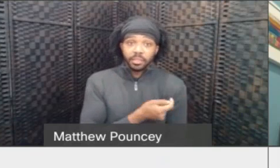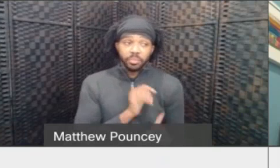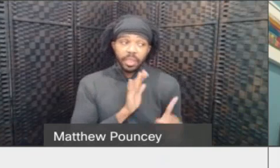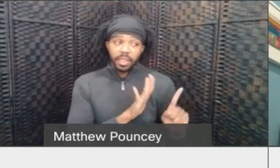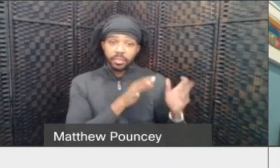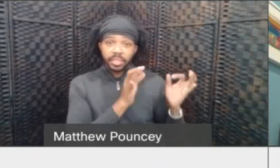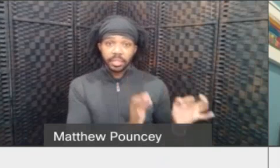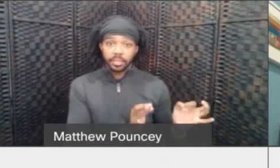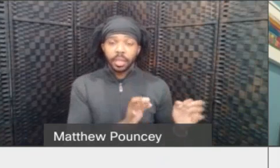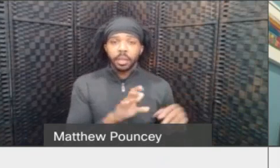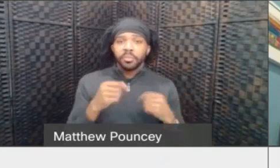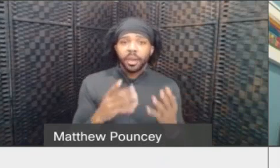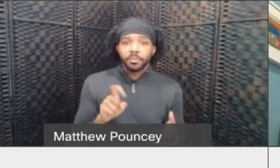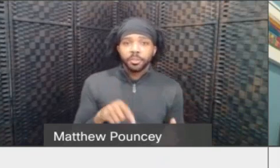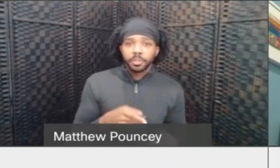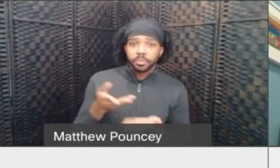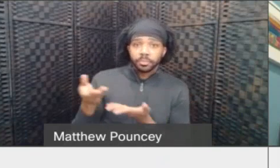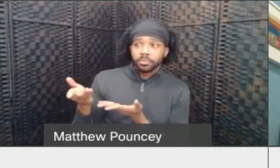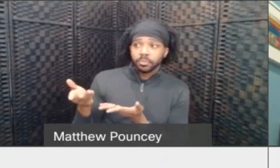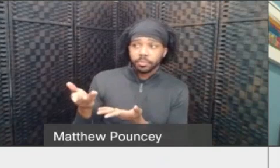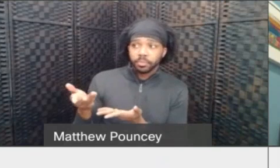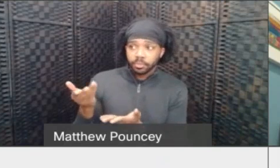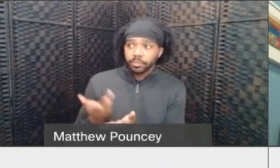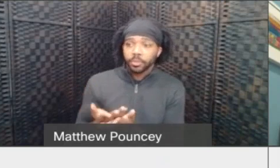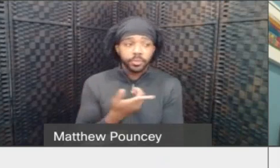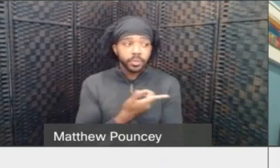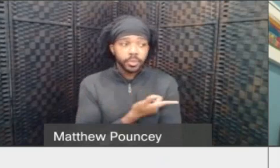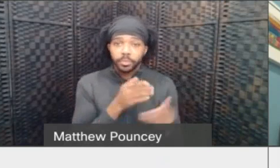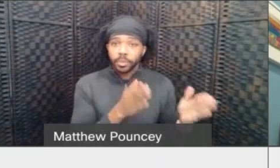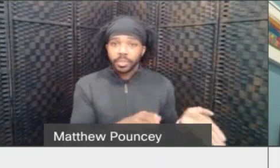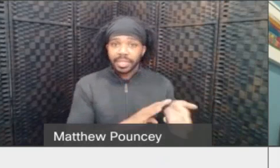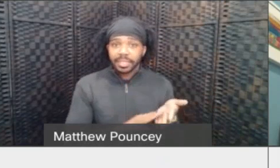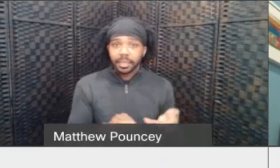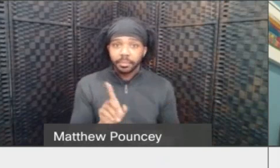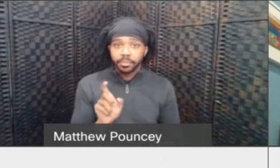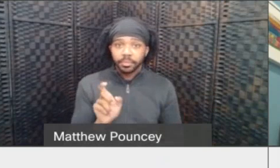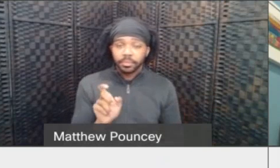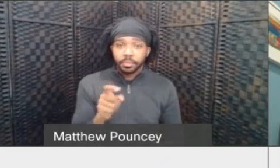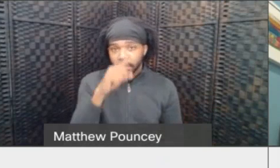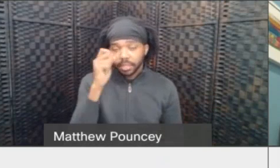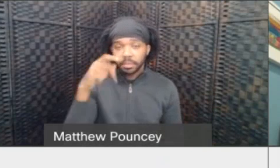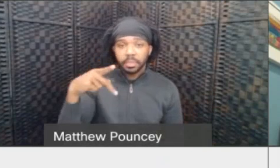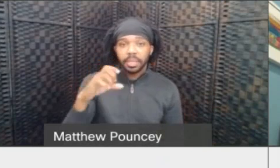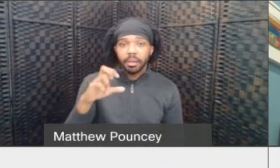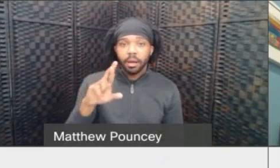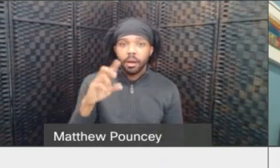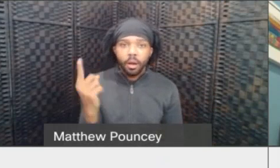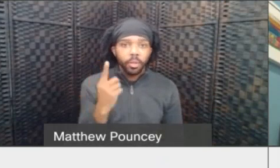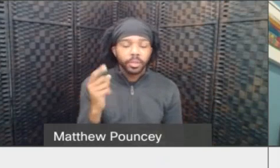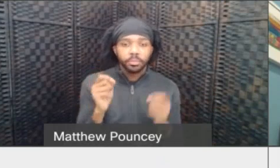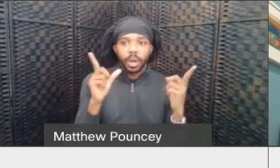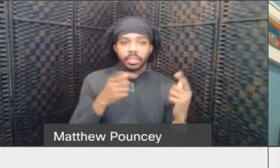to provide any documentation that the person is exempt? Because PCR always surprises us.